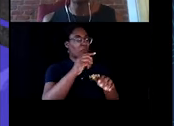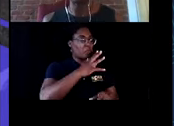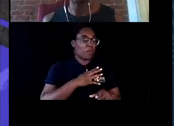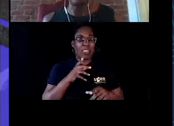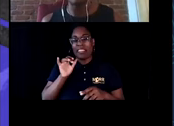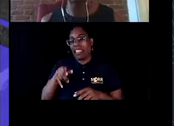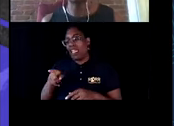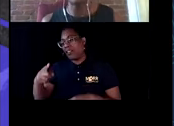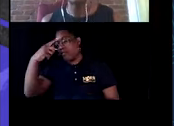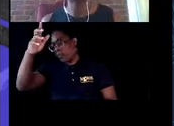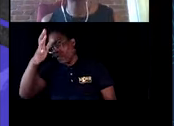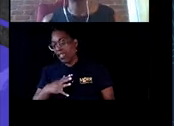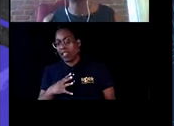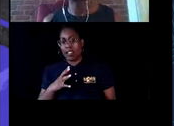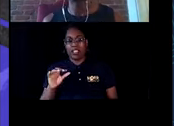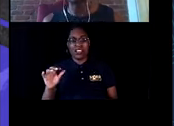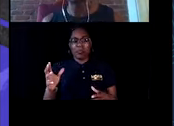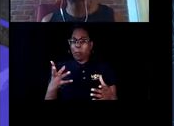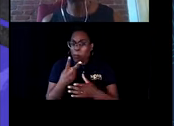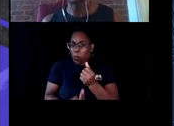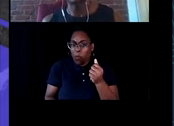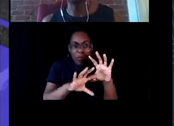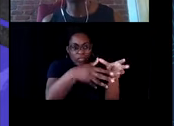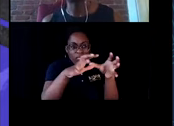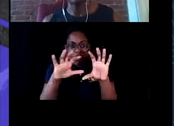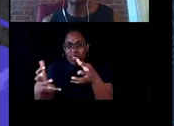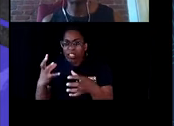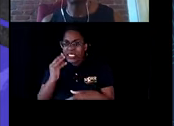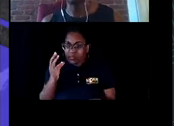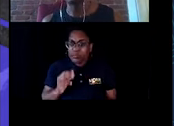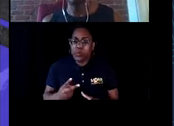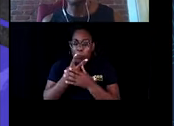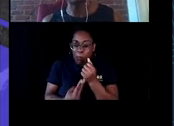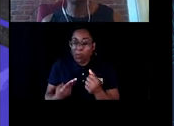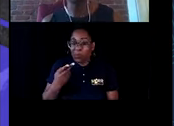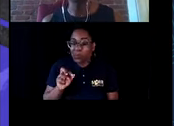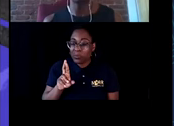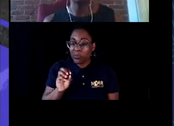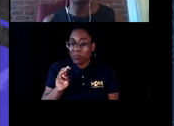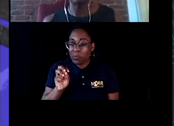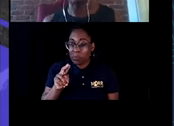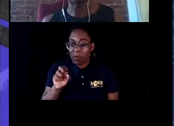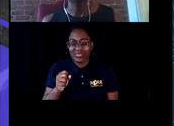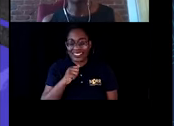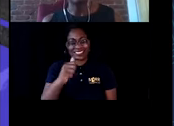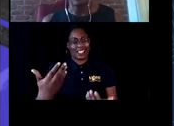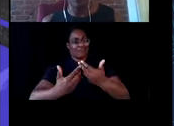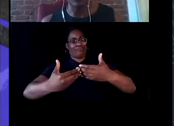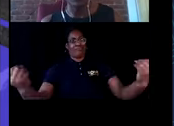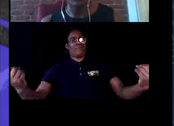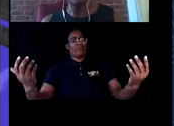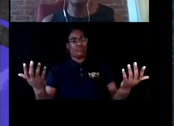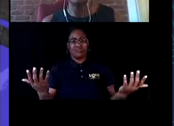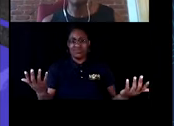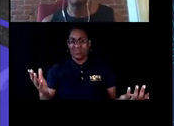as if men don't have estrogen and progesterone, and as if women don't have testosterone. Never been true, never will be.